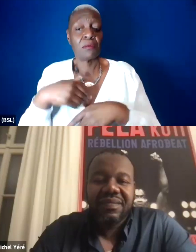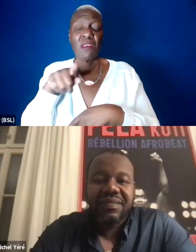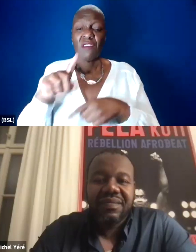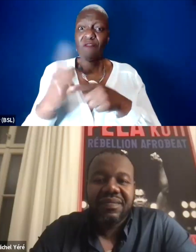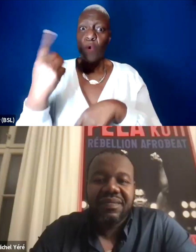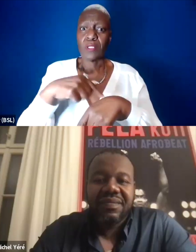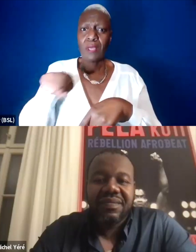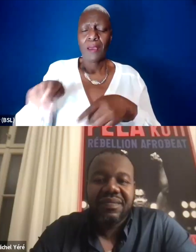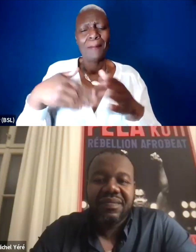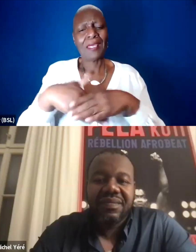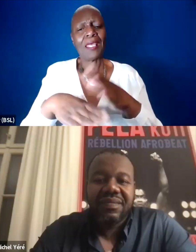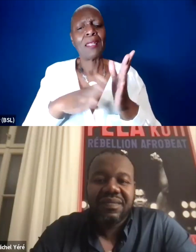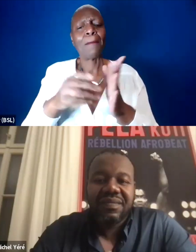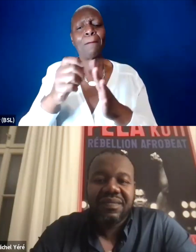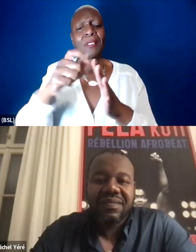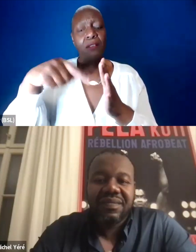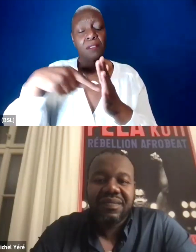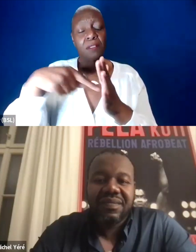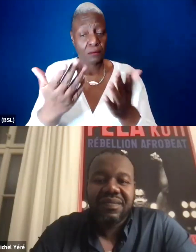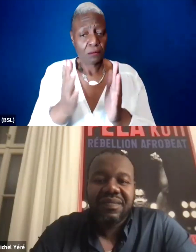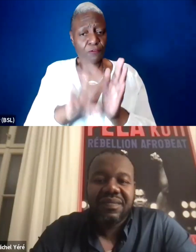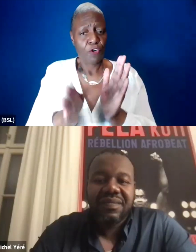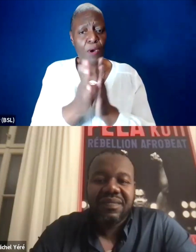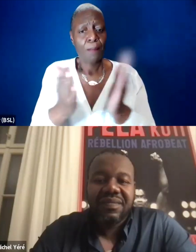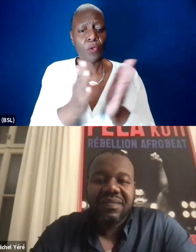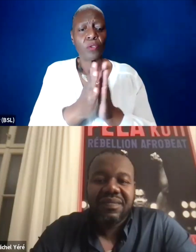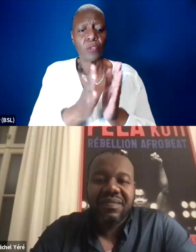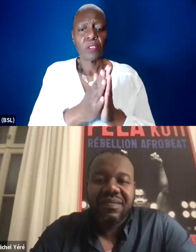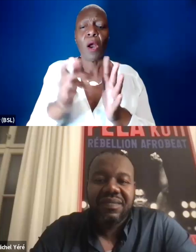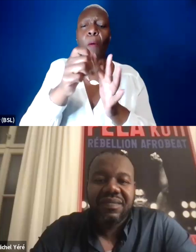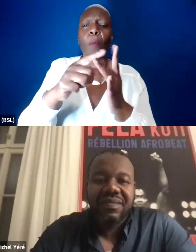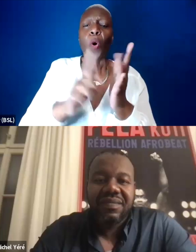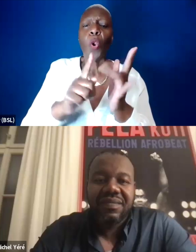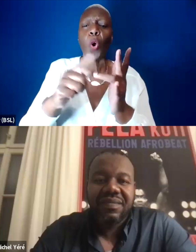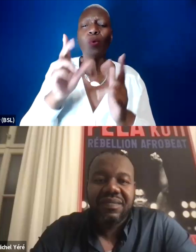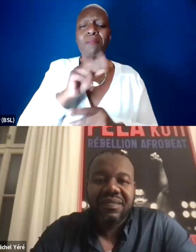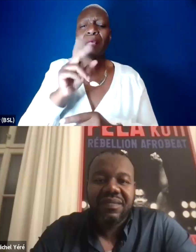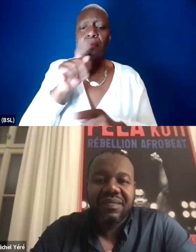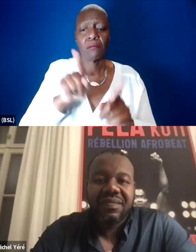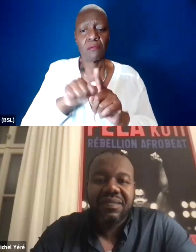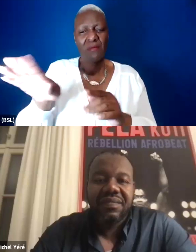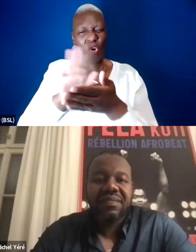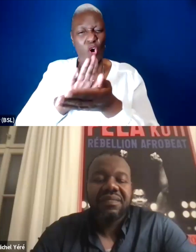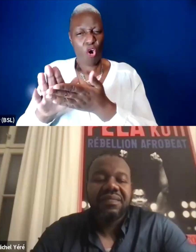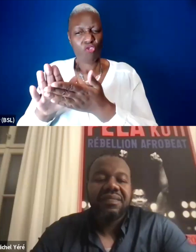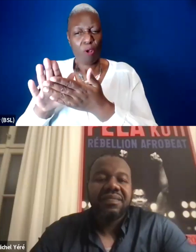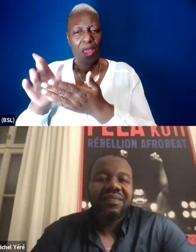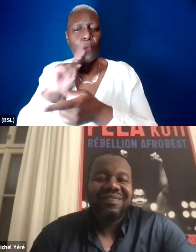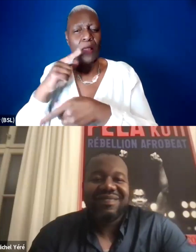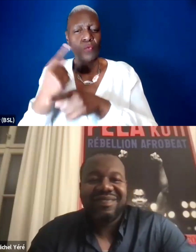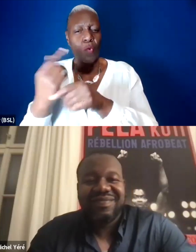The poems are accepted from a book titled Polo Parle, or Polo Speaks. Henri-Michel will say more about that before his